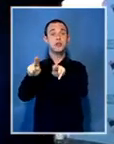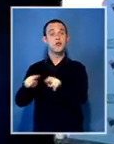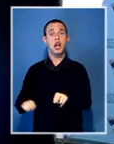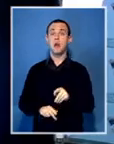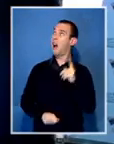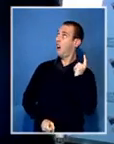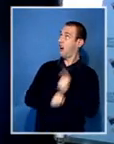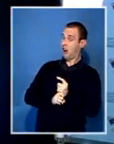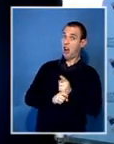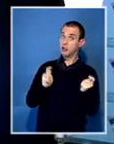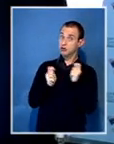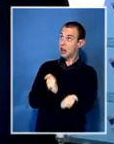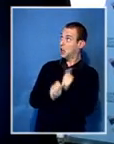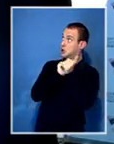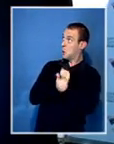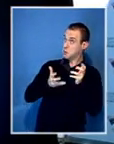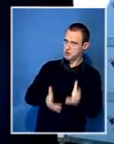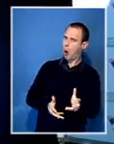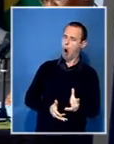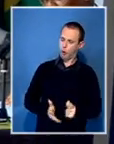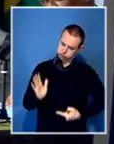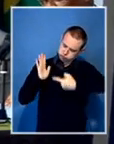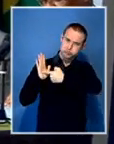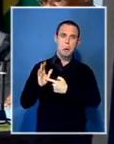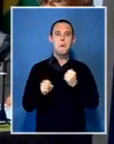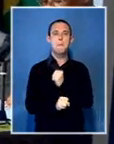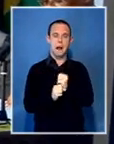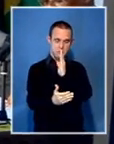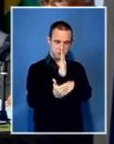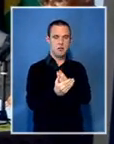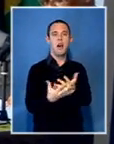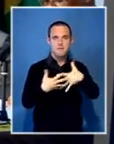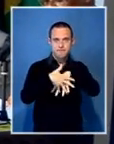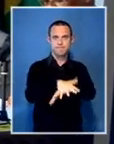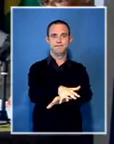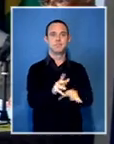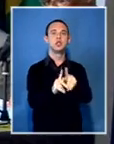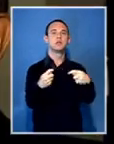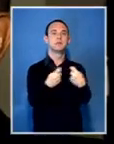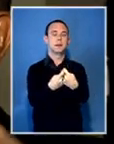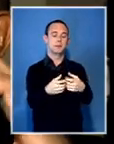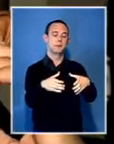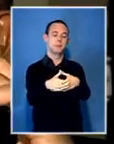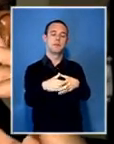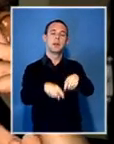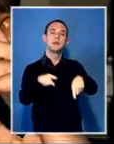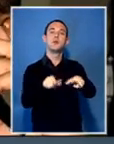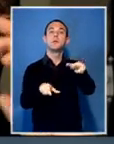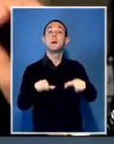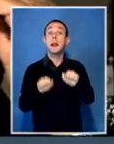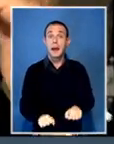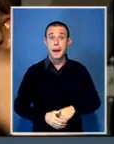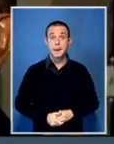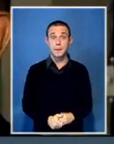embrace transformation to play an active role in promoting the representation of all groups in sport. The